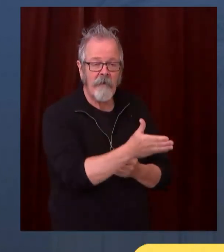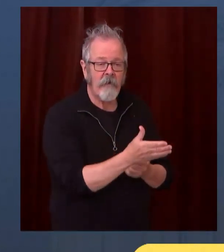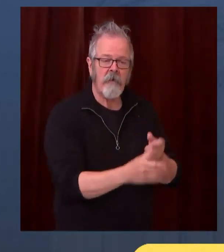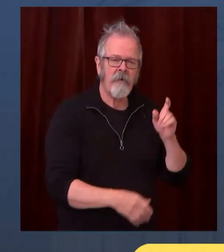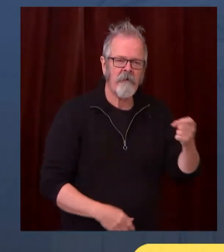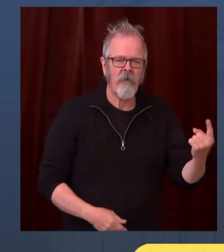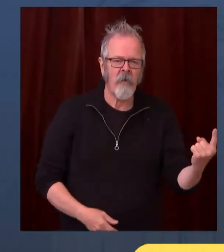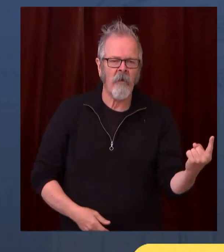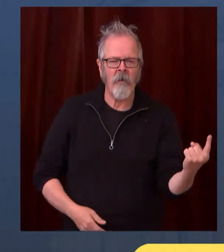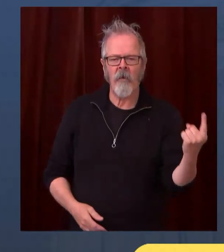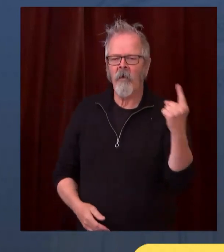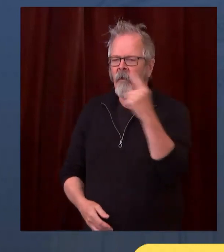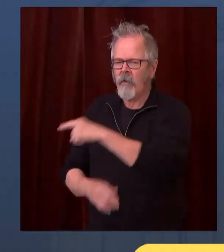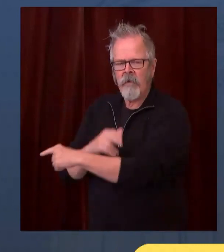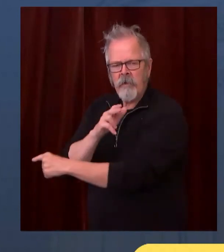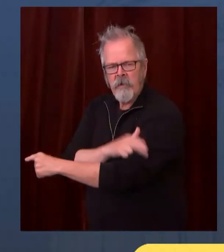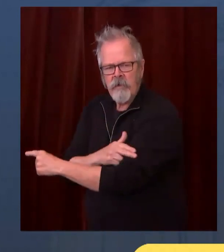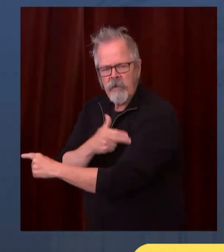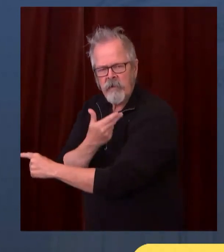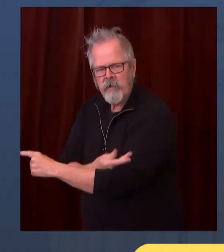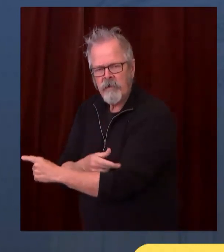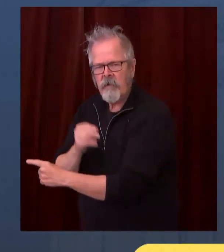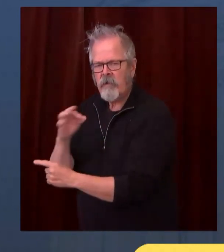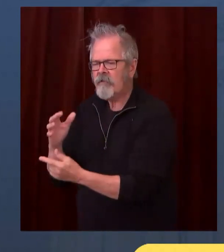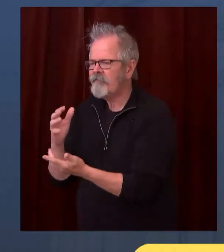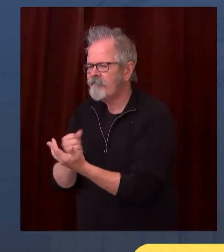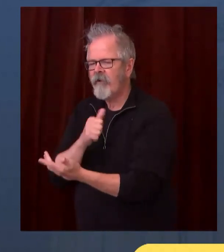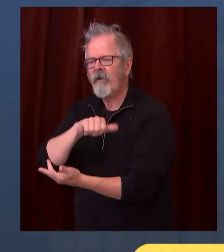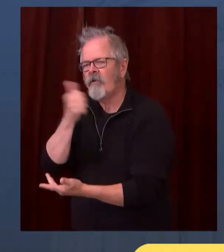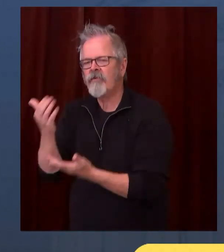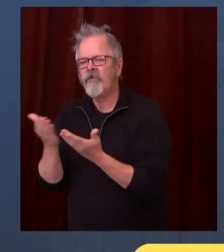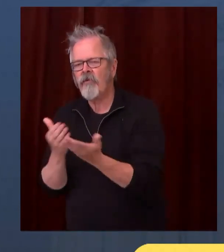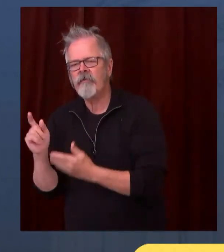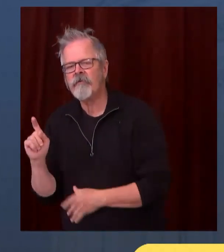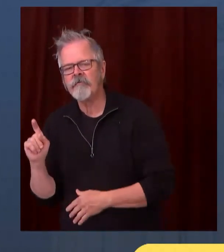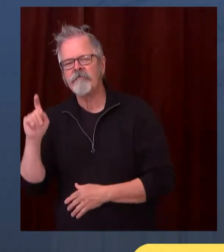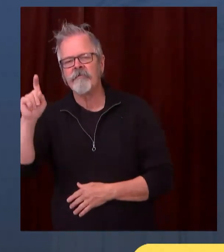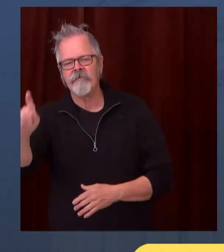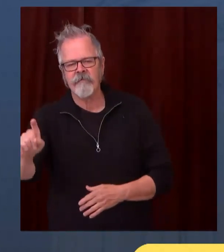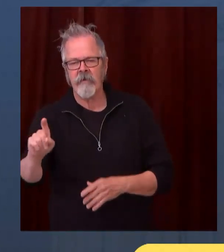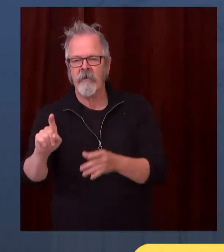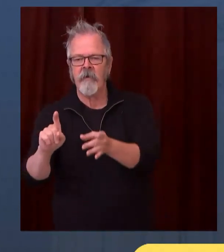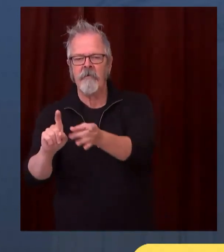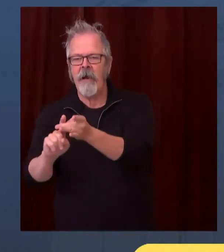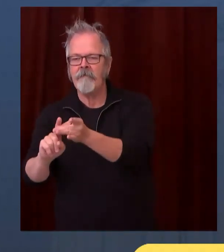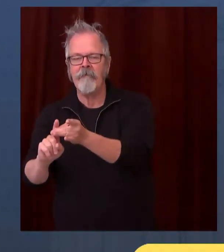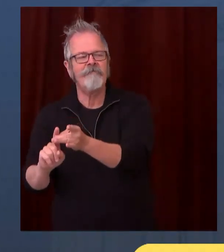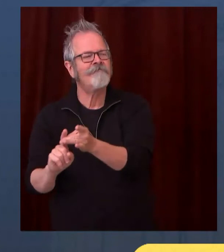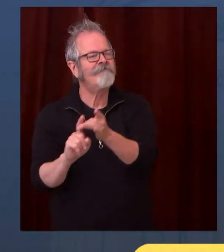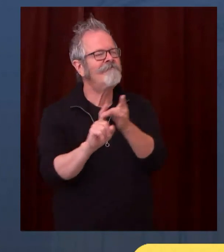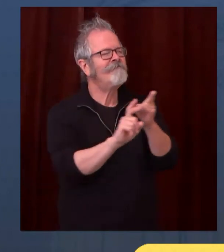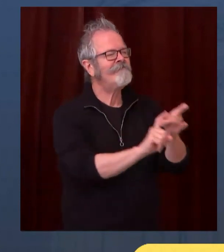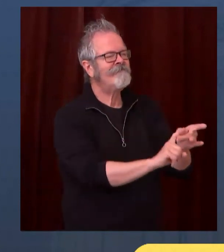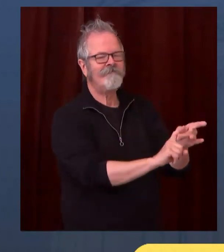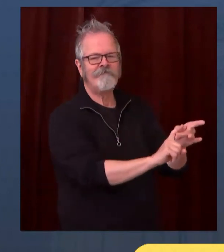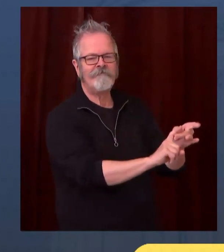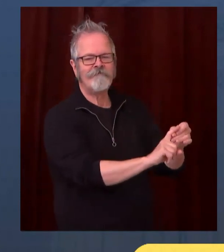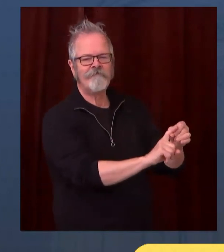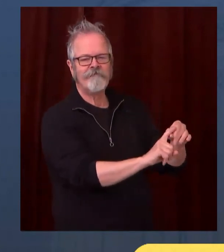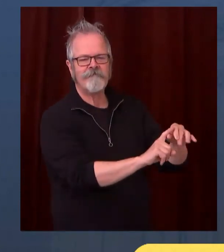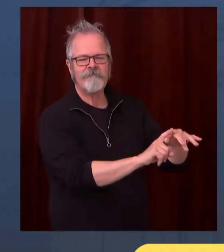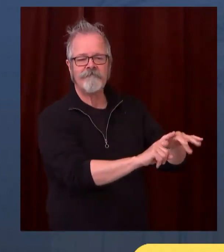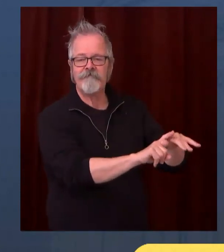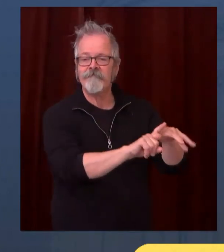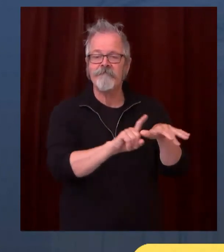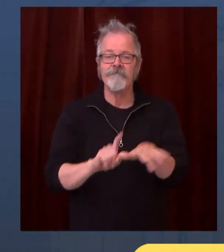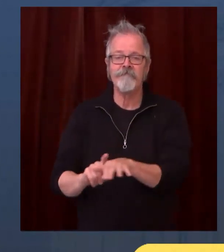to pinpoint each of these. But the point is that at this point, the number of outbreaks in long-term care facilities